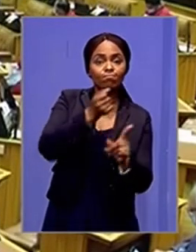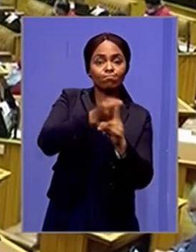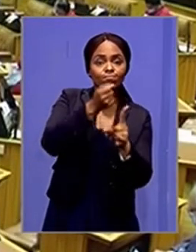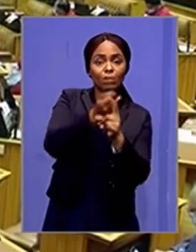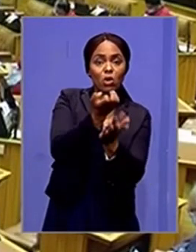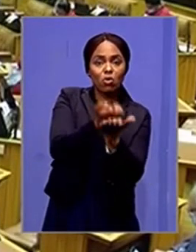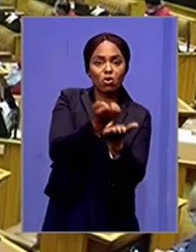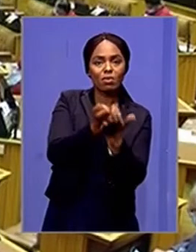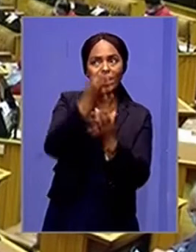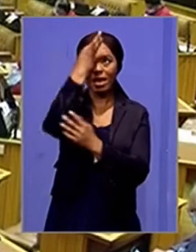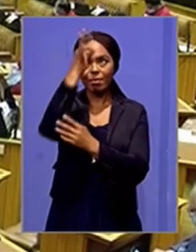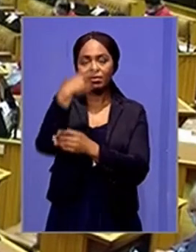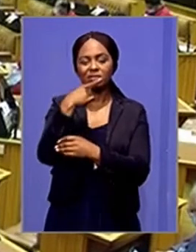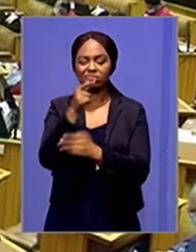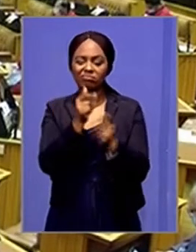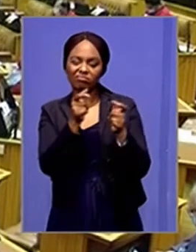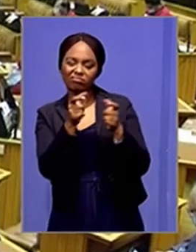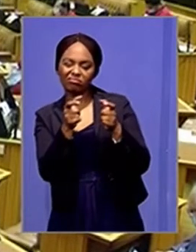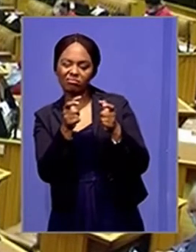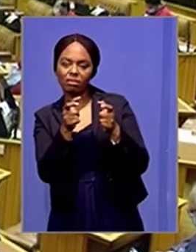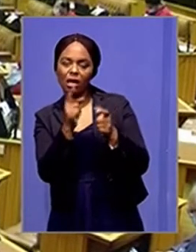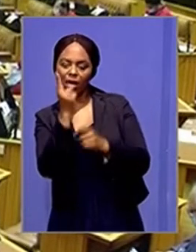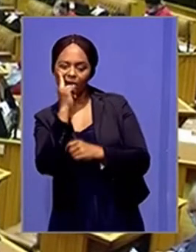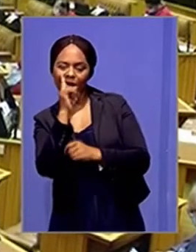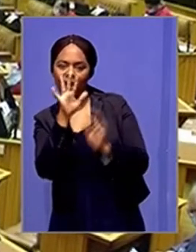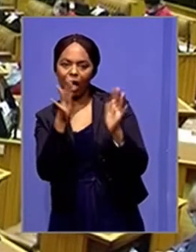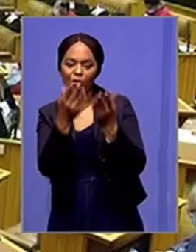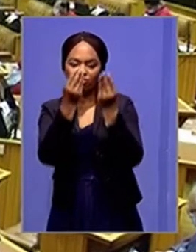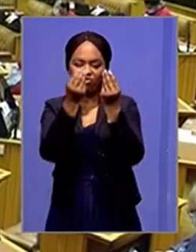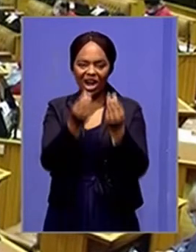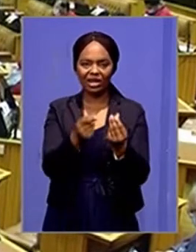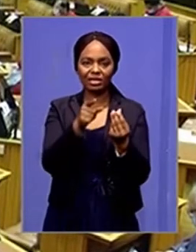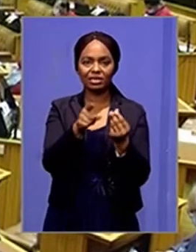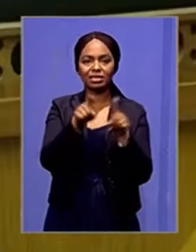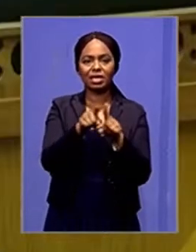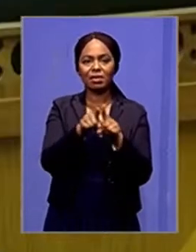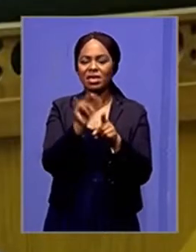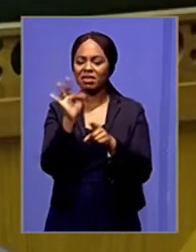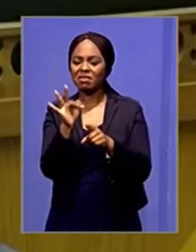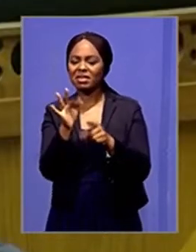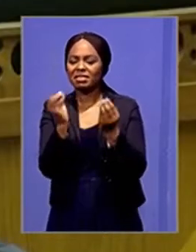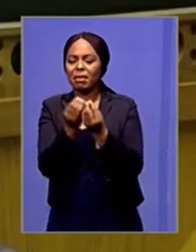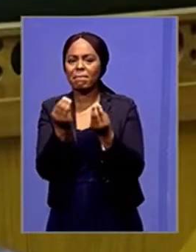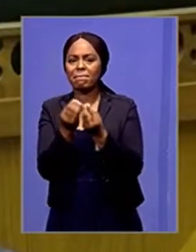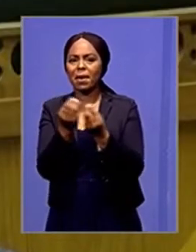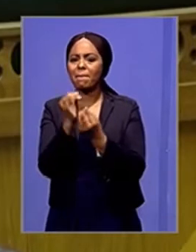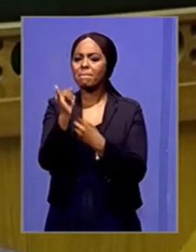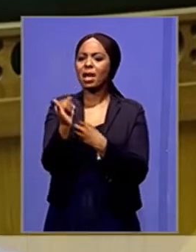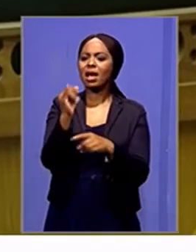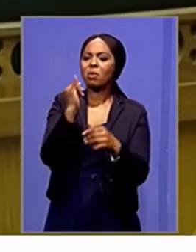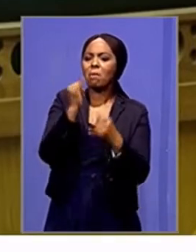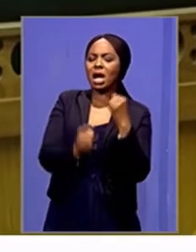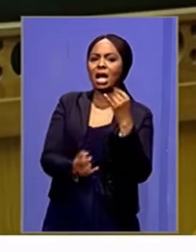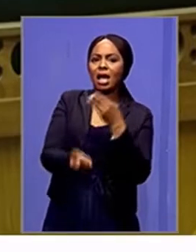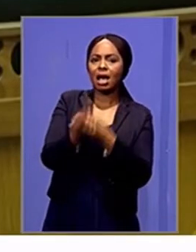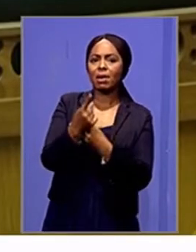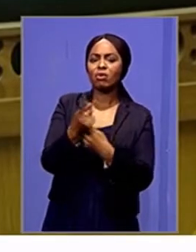tla lebeledišiša tša mašeleng le go lokiša maemo a dikago ao a sa kgahlišego. These reforms should focus on